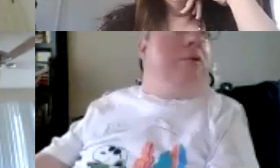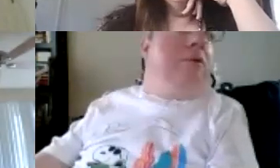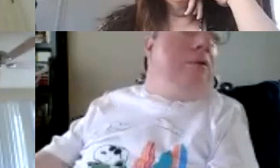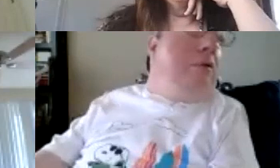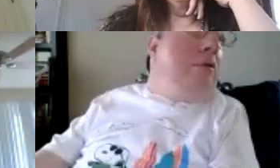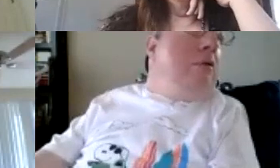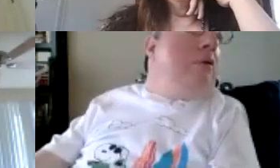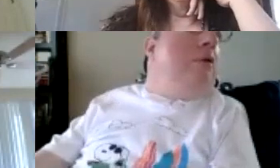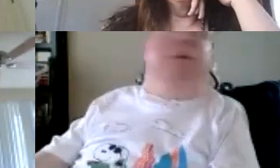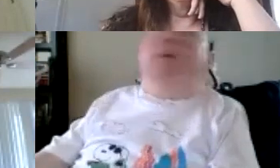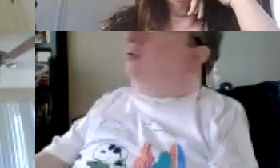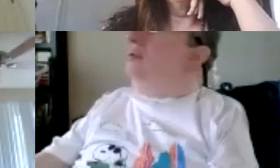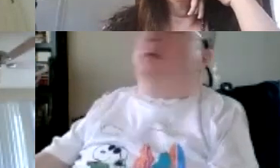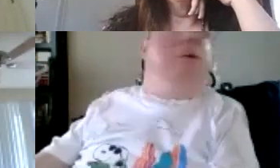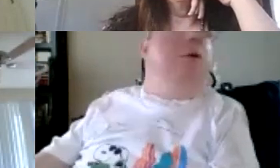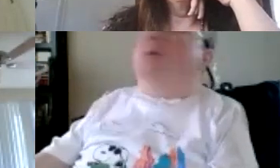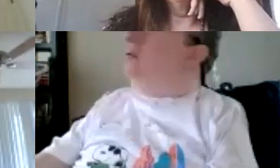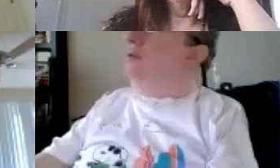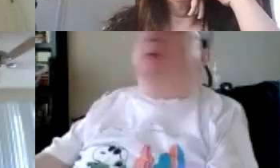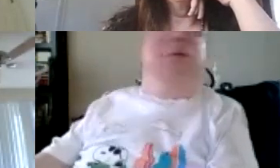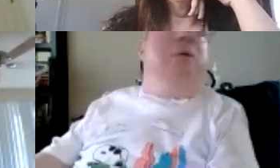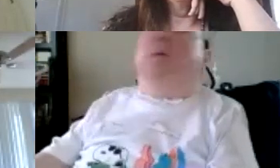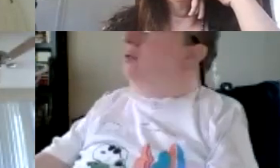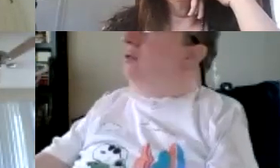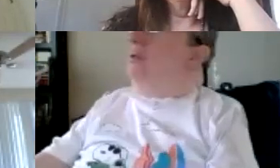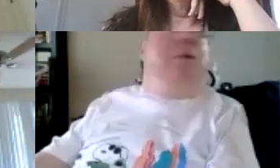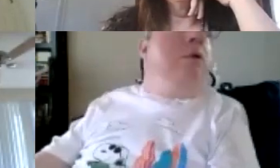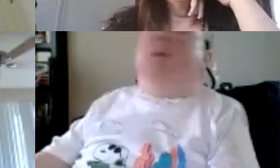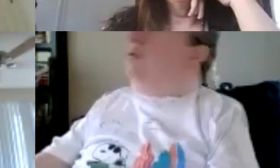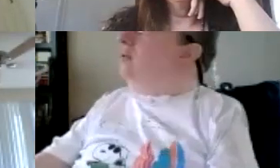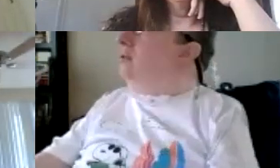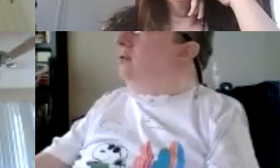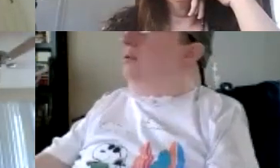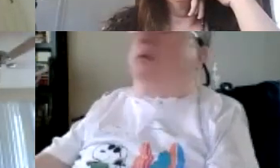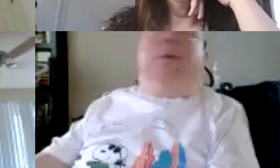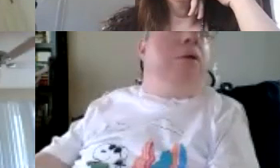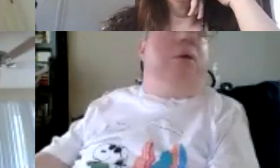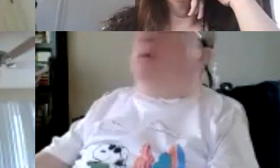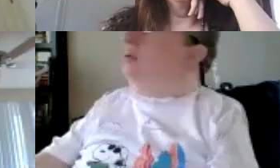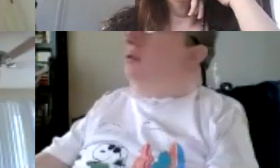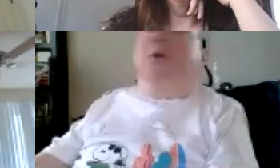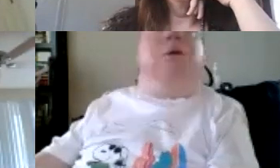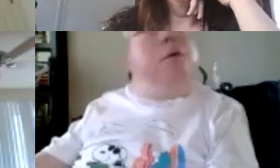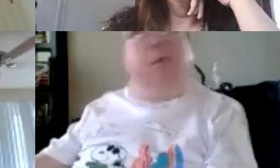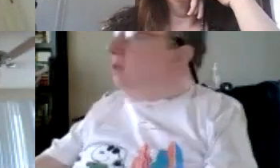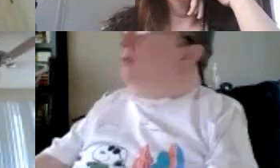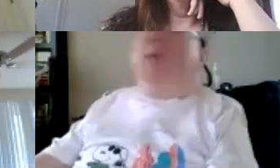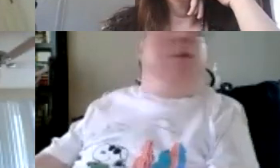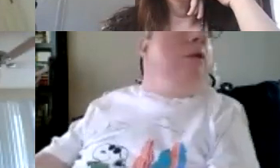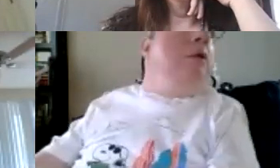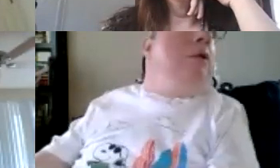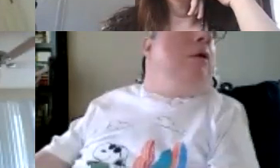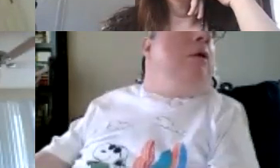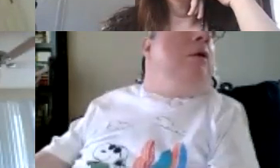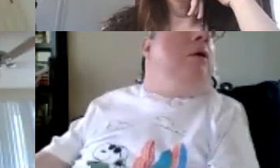the most part, I know that in Pima, what is happening is Tucson Medical Center, Banner,